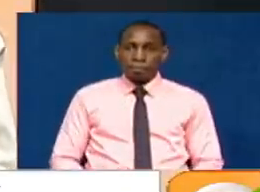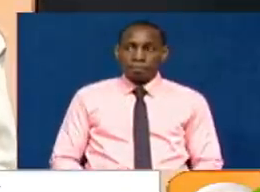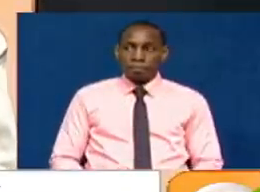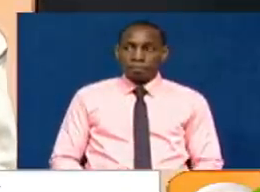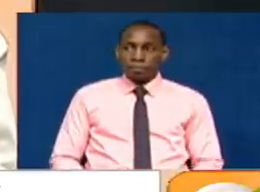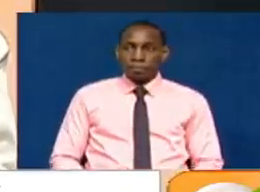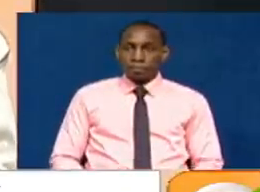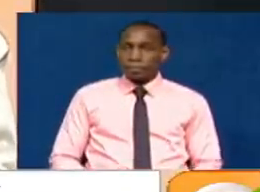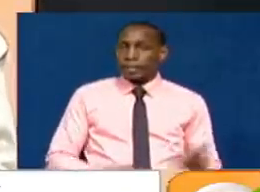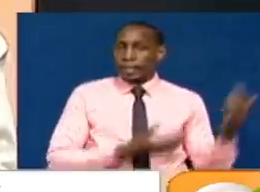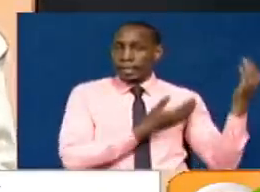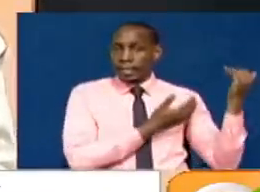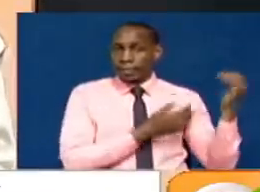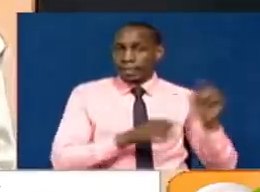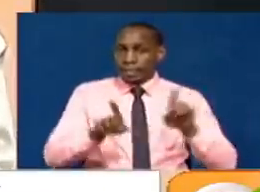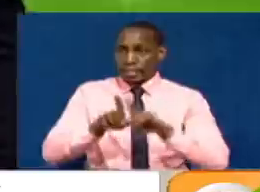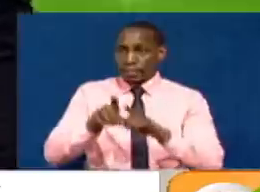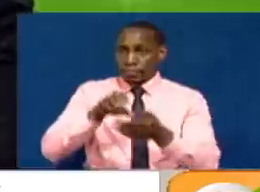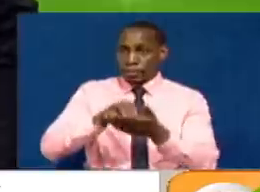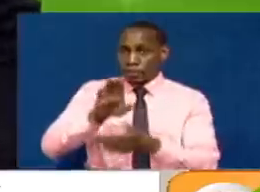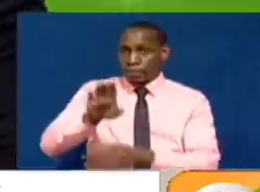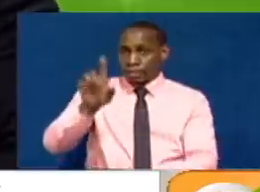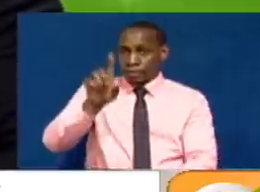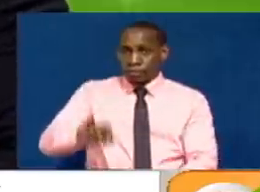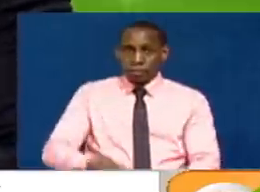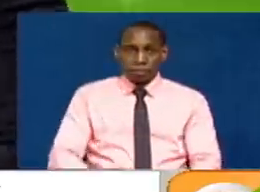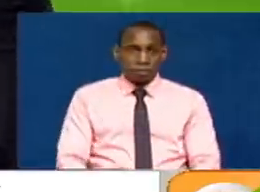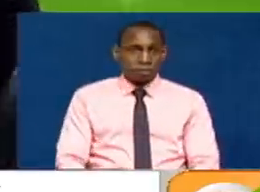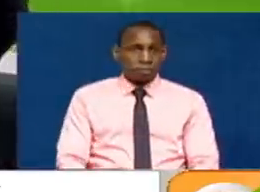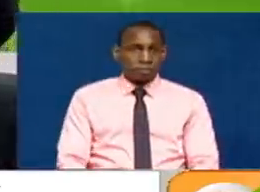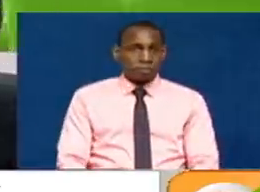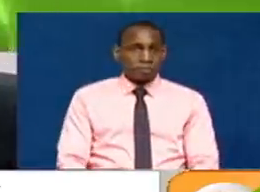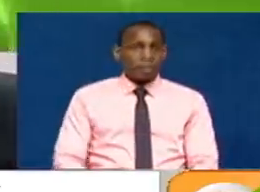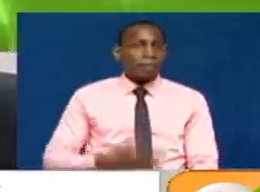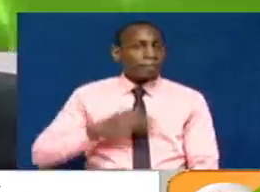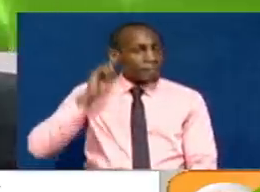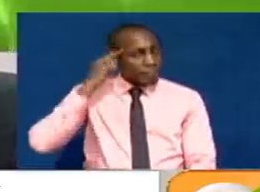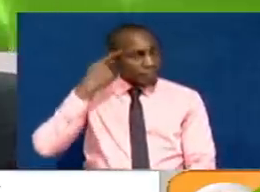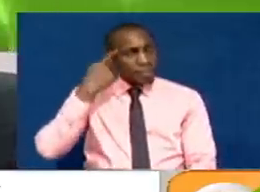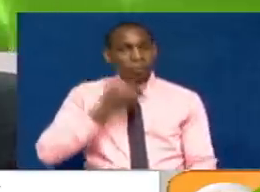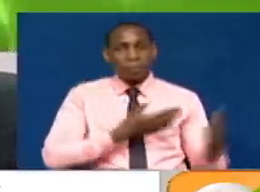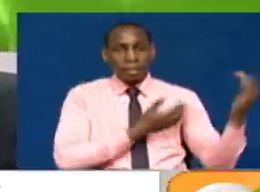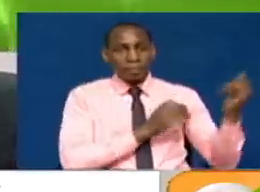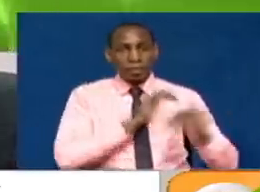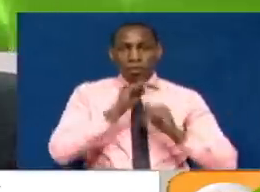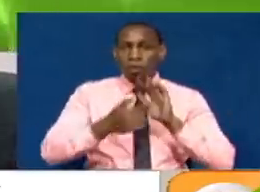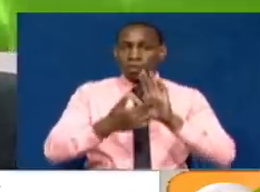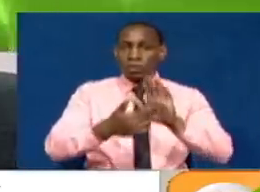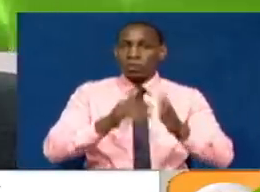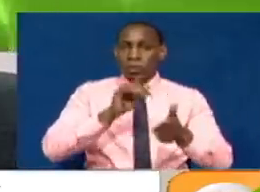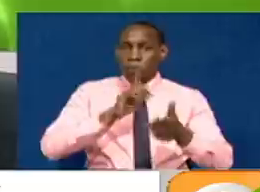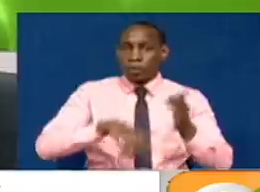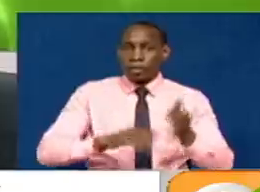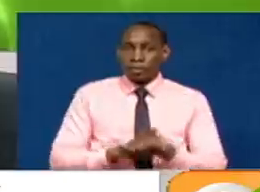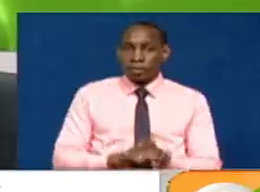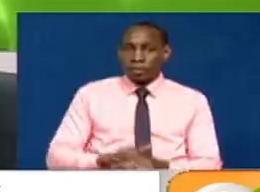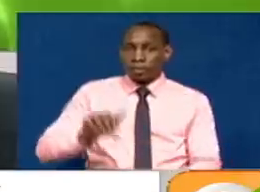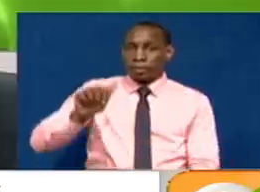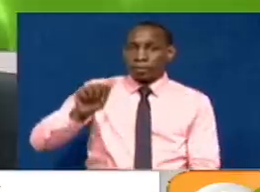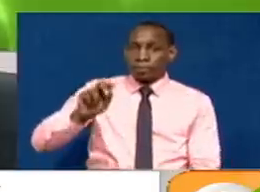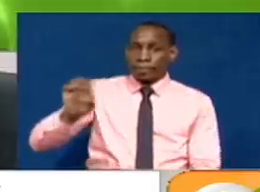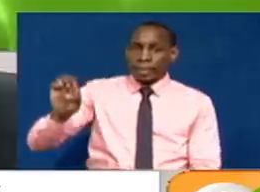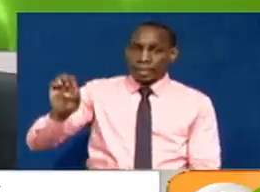Was this expected from where you sit? I think it was. There were all indications that Anne